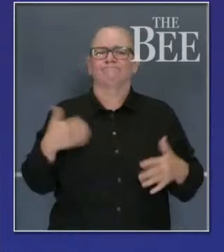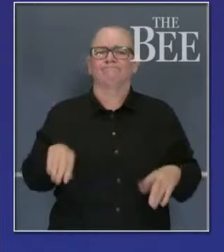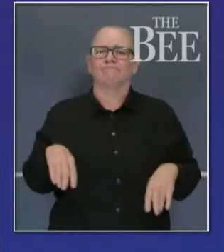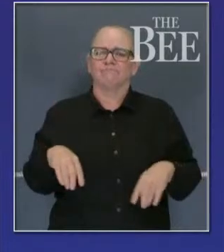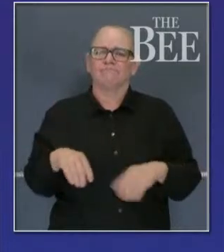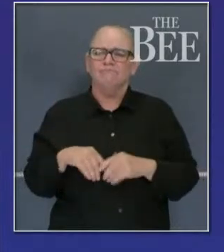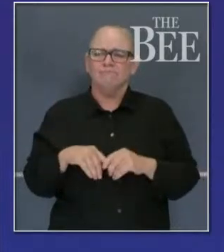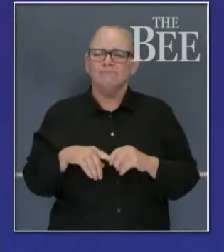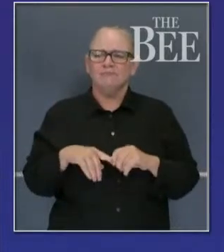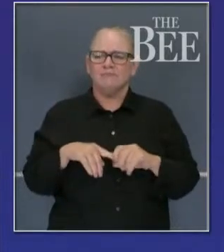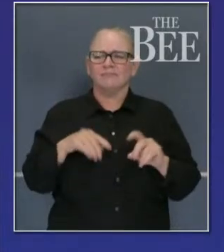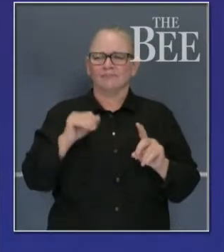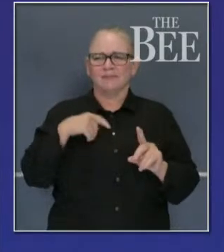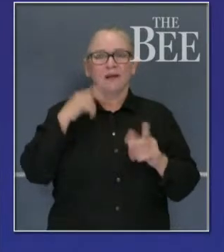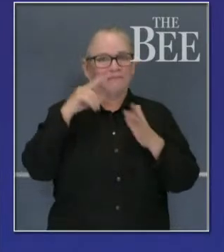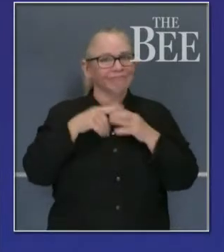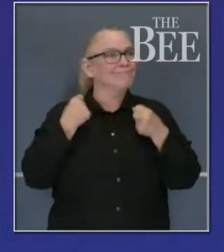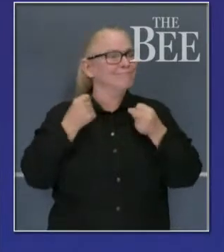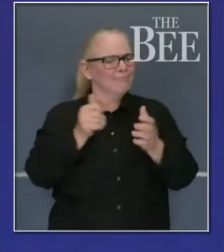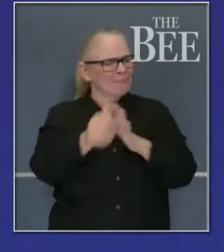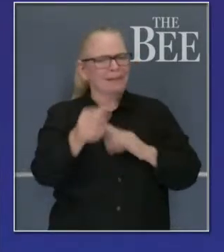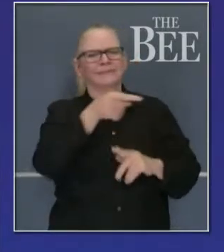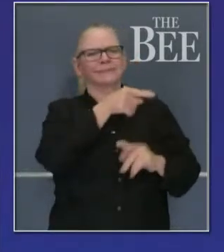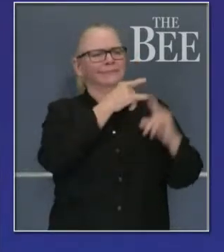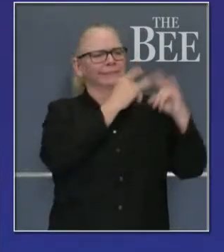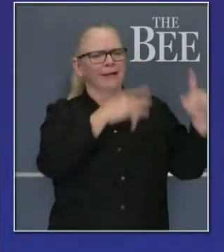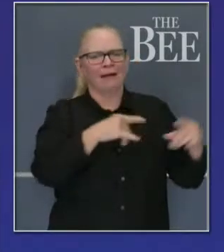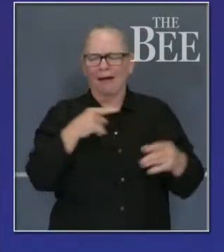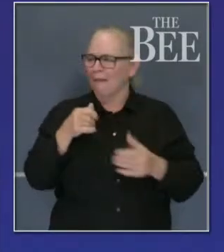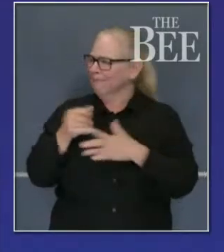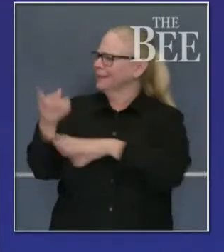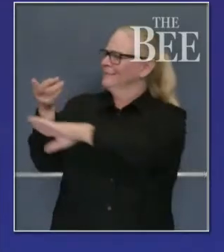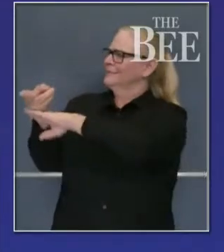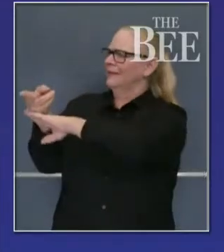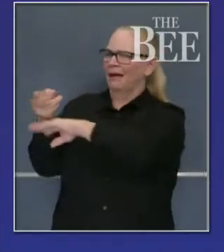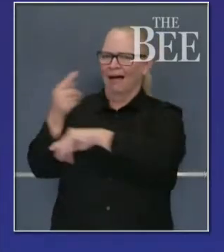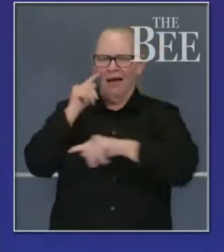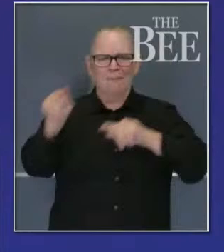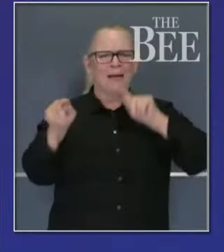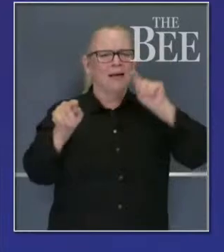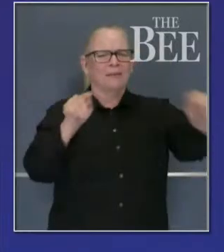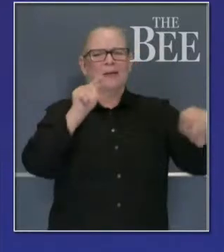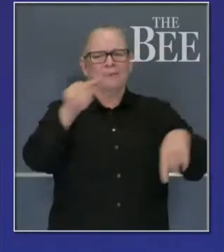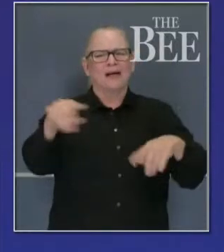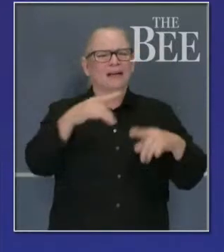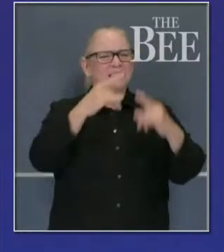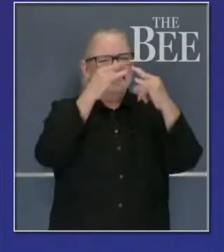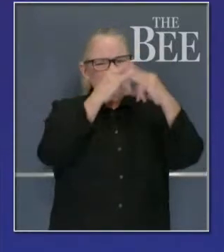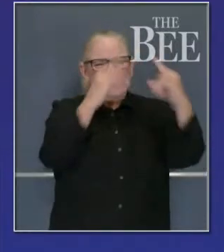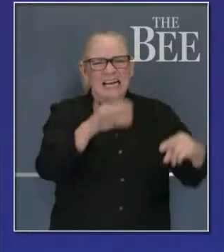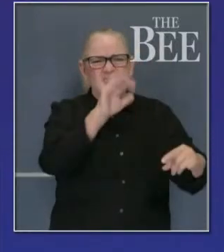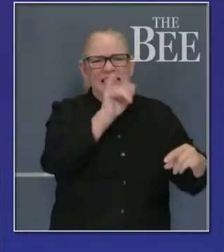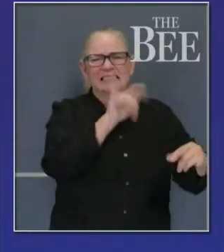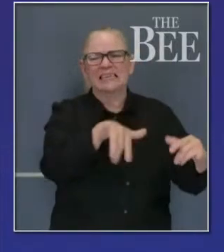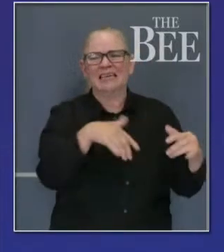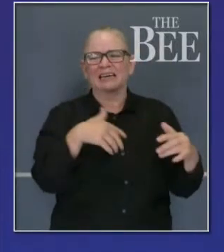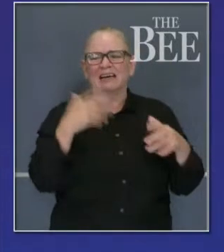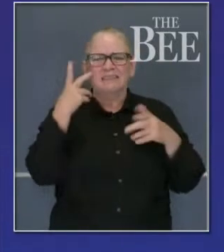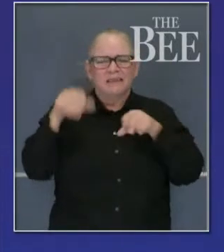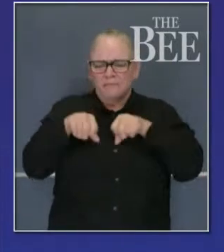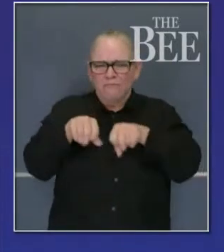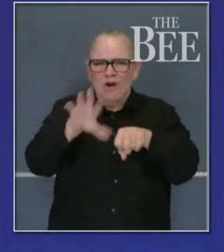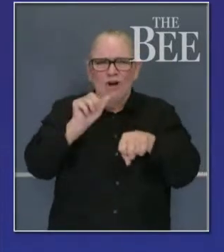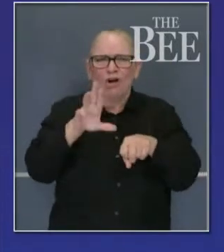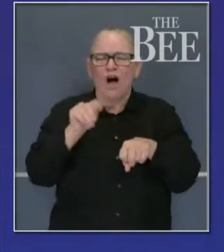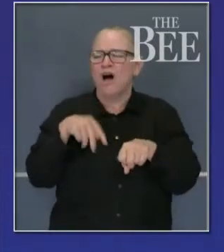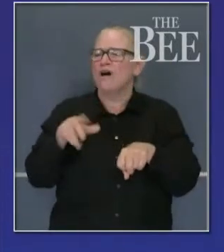we drive down streets, sidewalks strewn with camping equipment and people out there in tents, the work we have